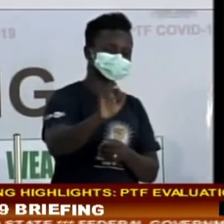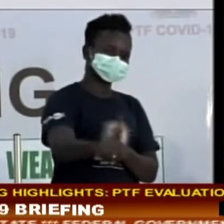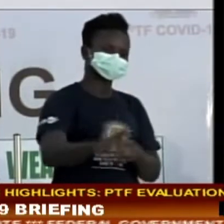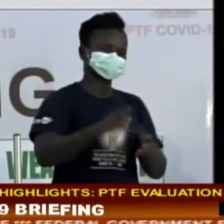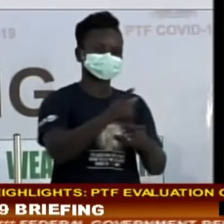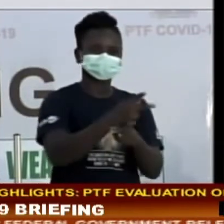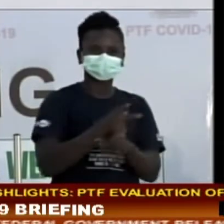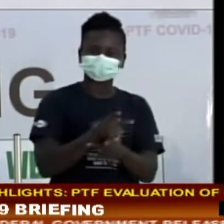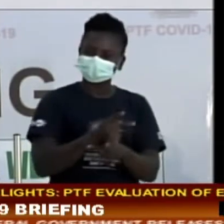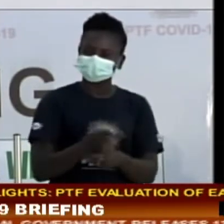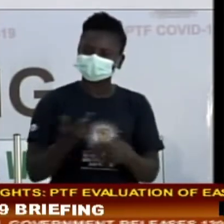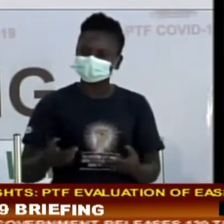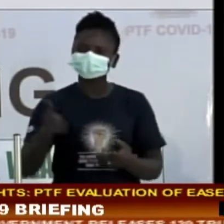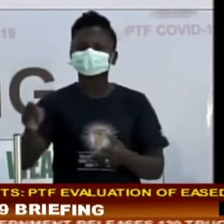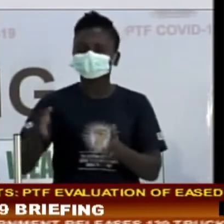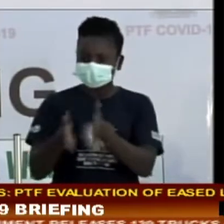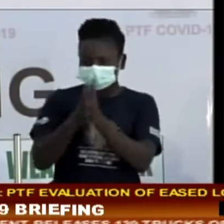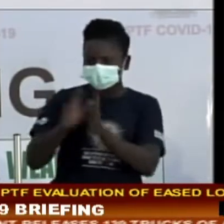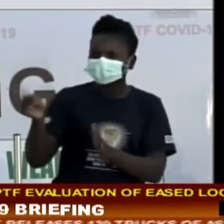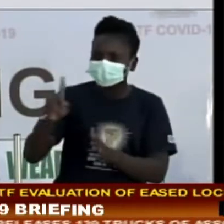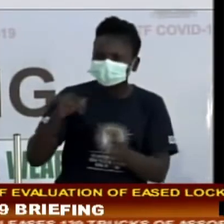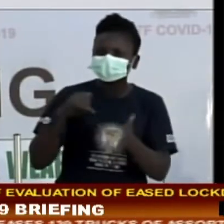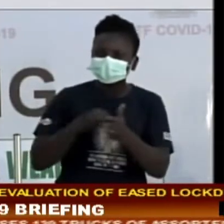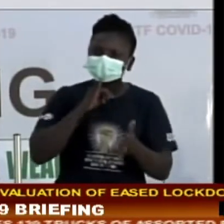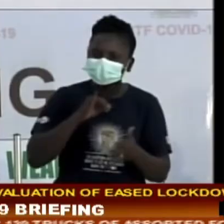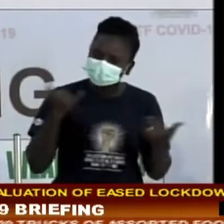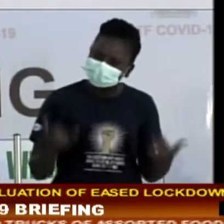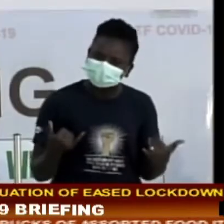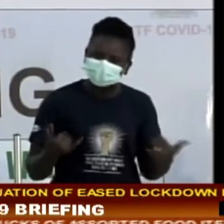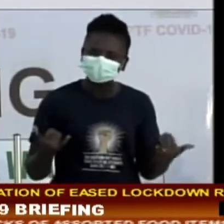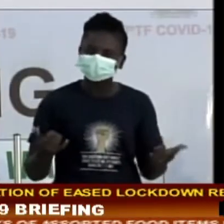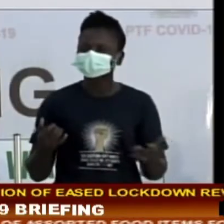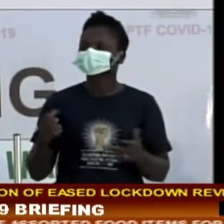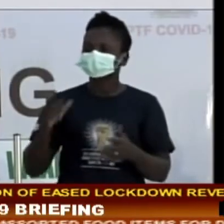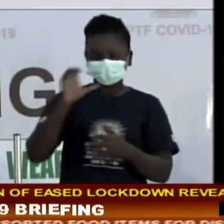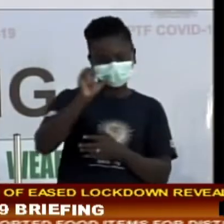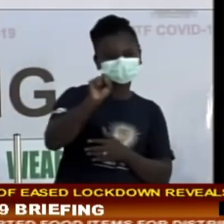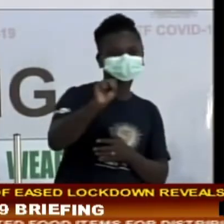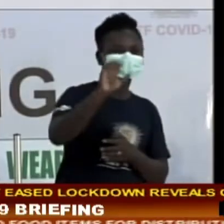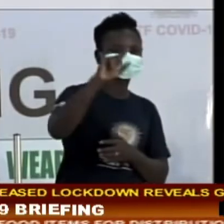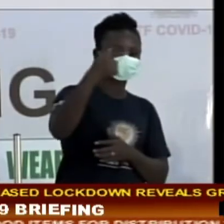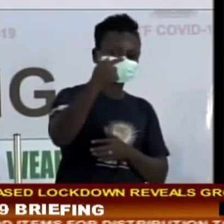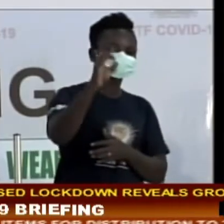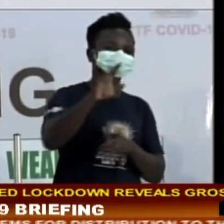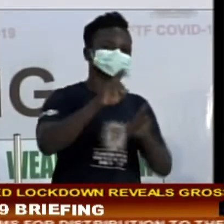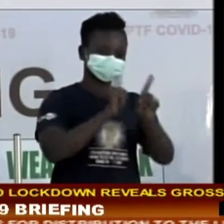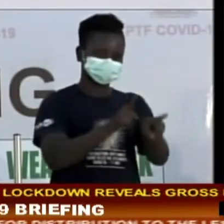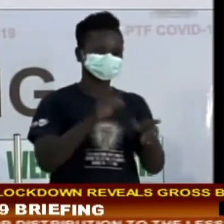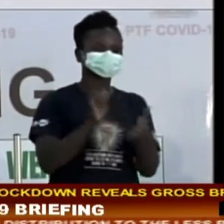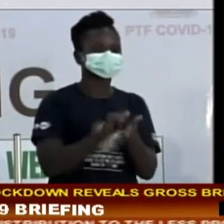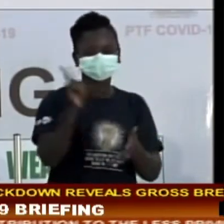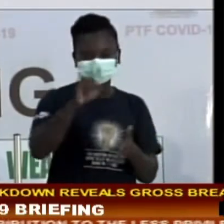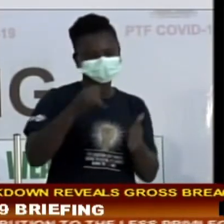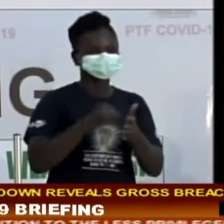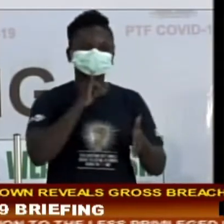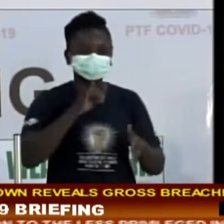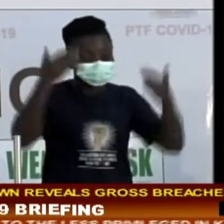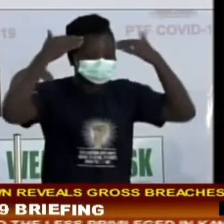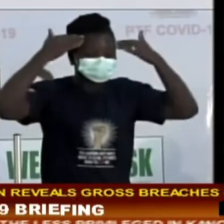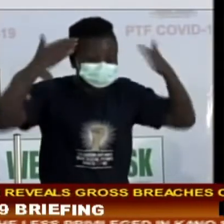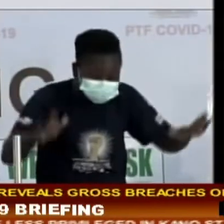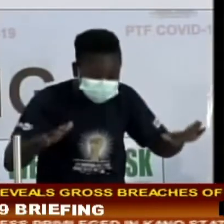because you're asking where they where is where where is it so where it is I I would not know uh uh the